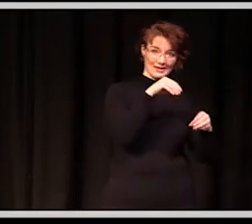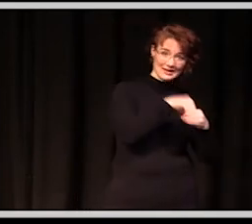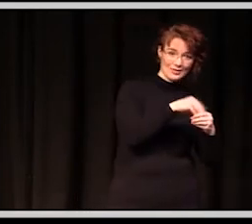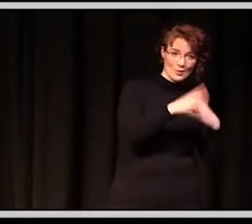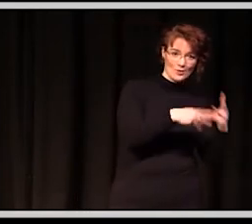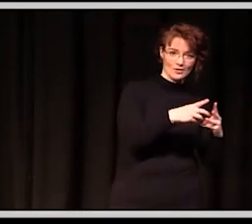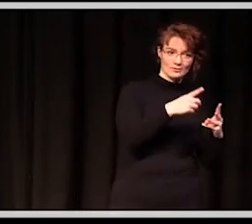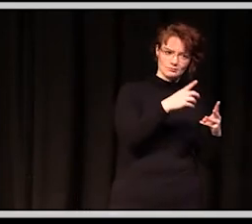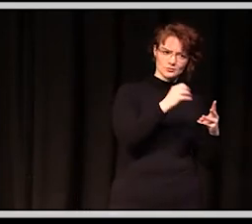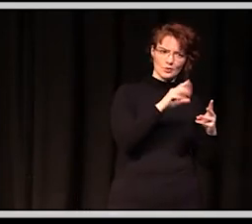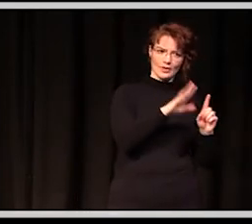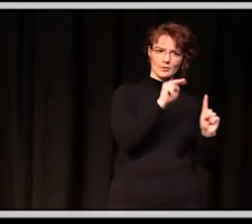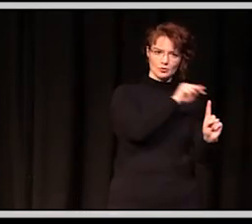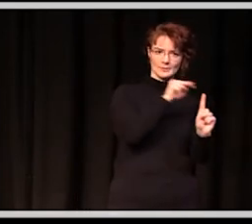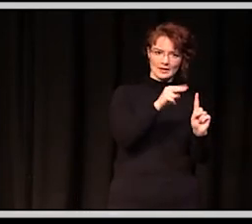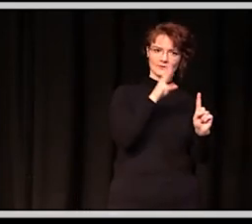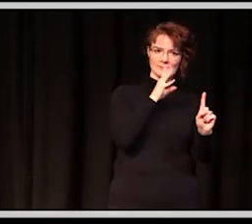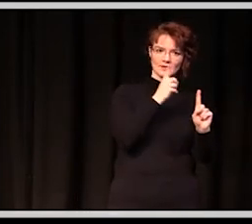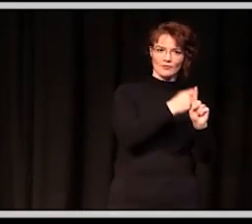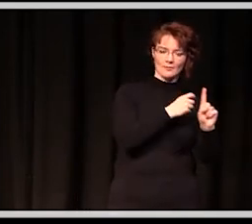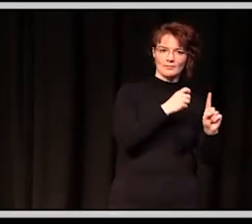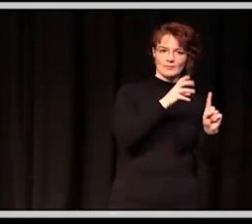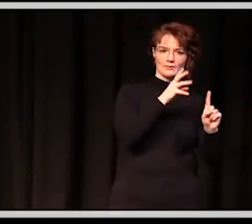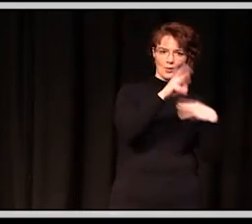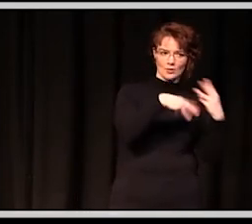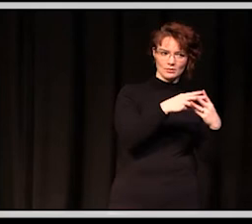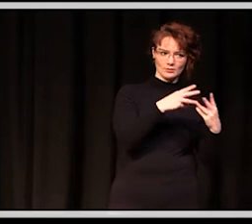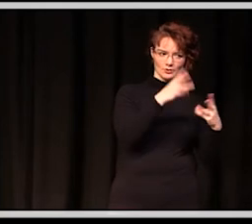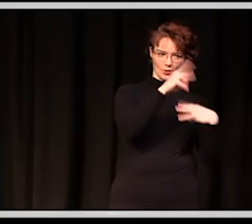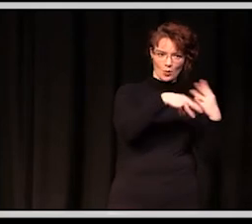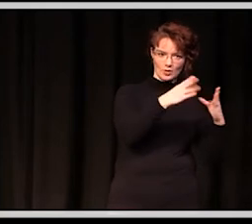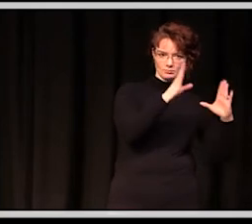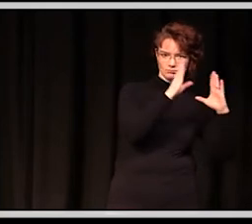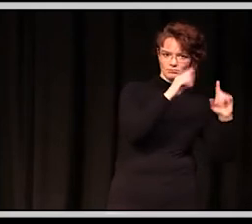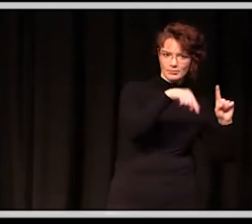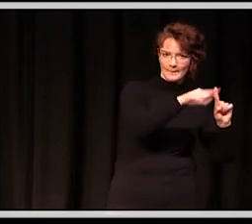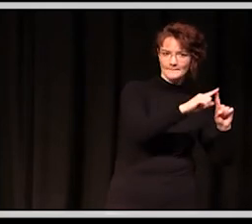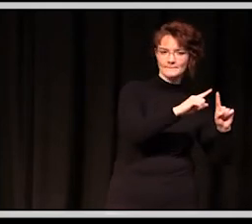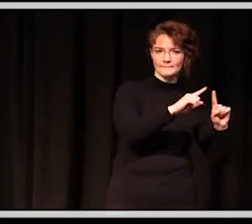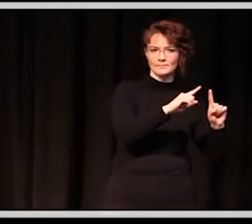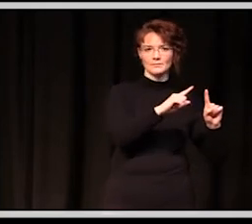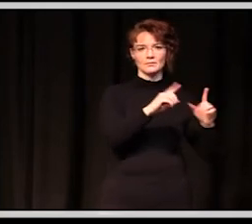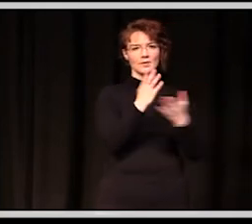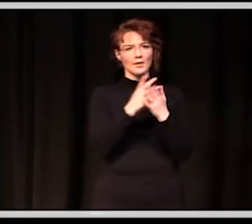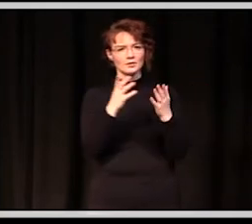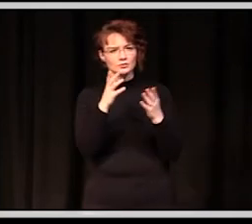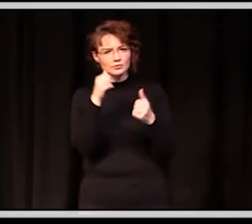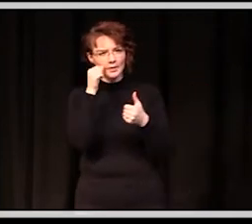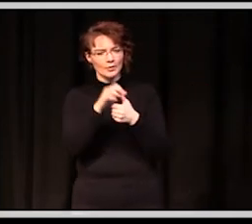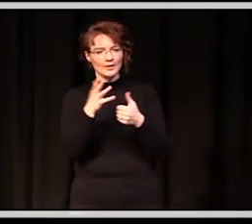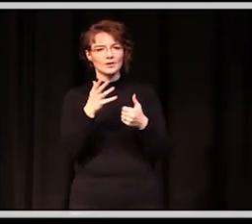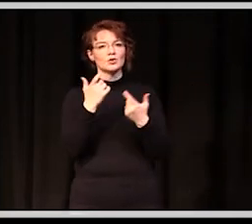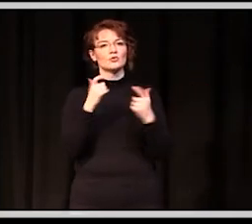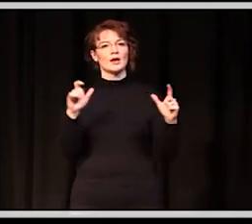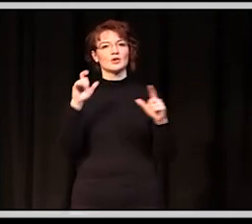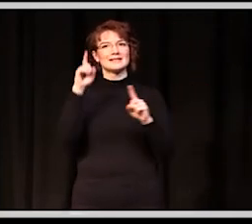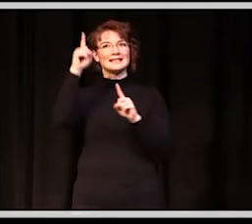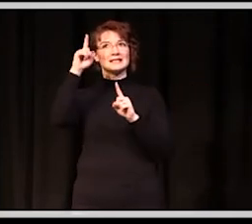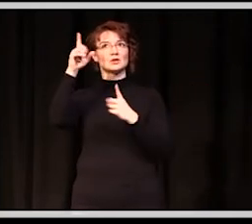the world, and the world listens to them. The part I want to hone in here is, greater is he that's in